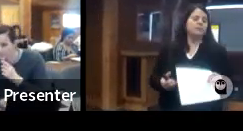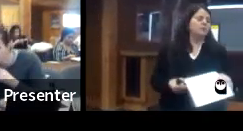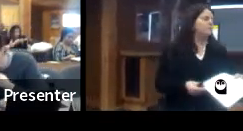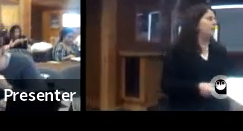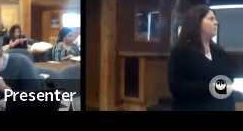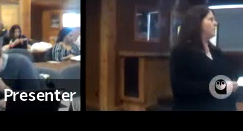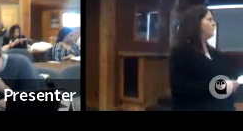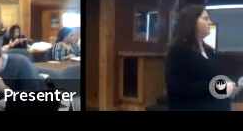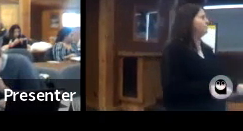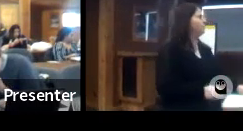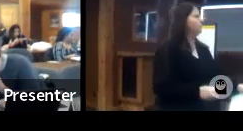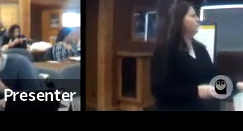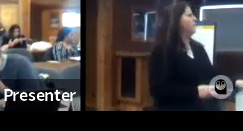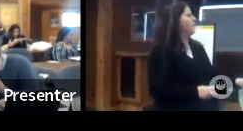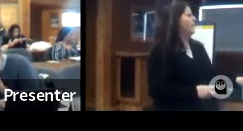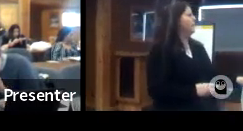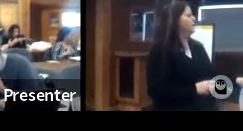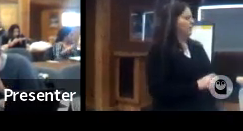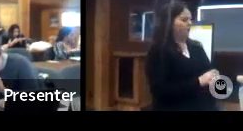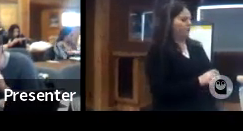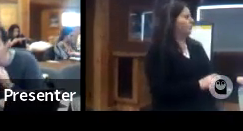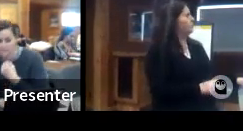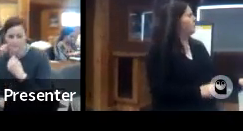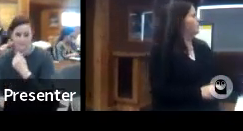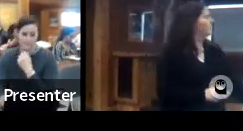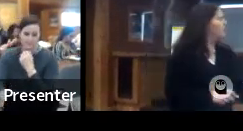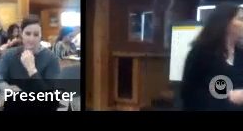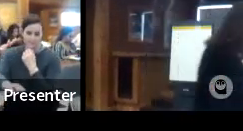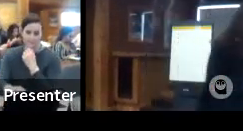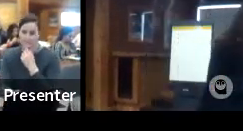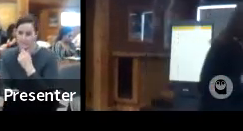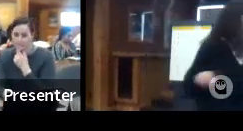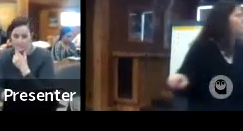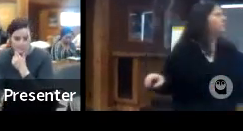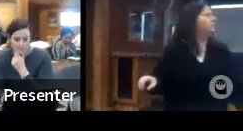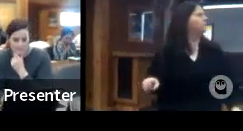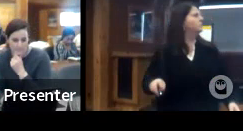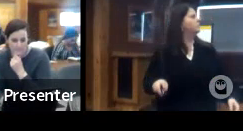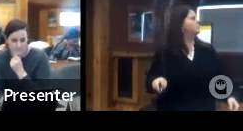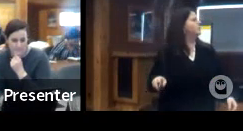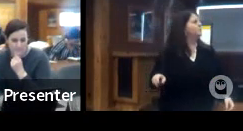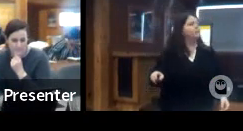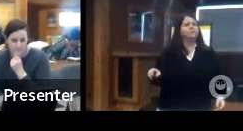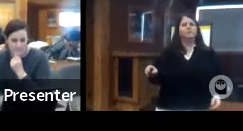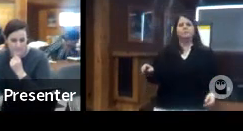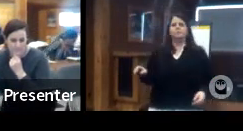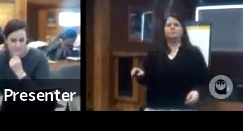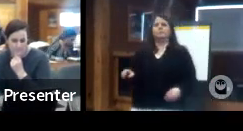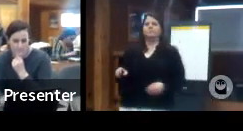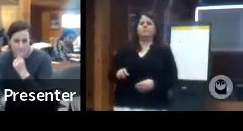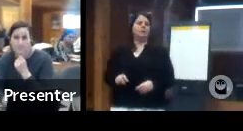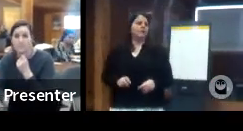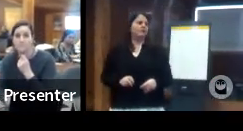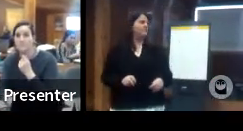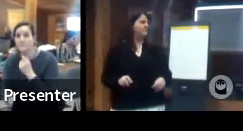your responses might be. And then I've also got for you, are we frozen?